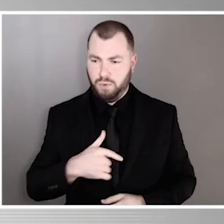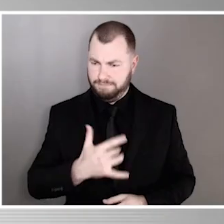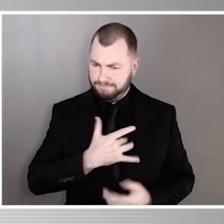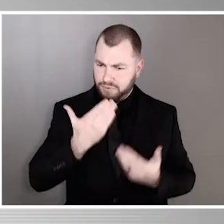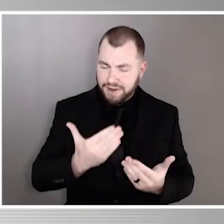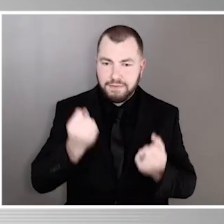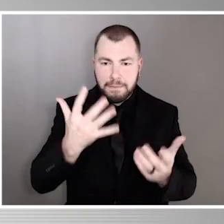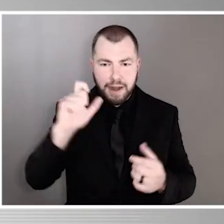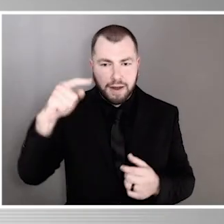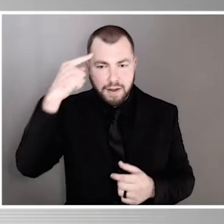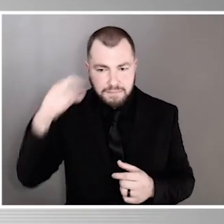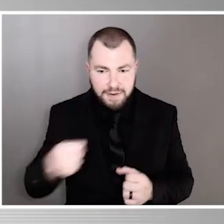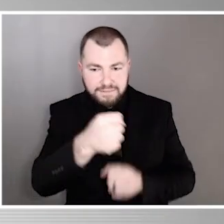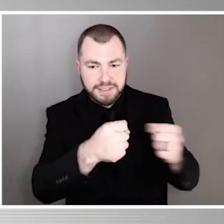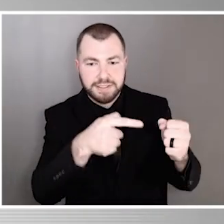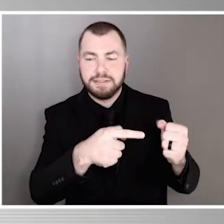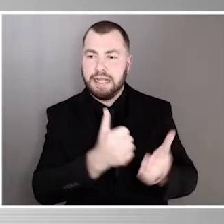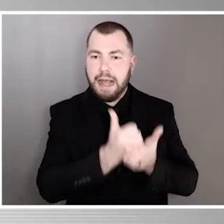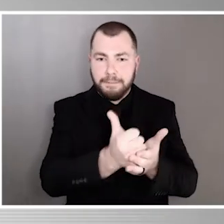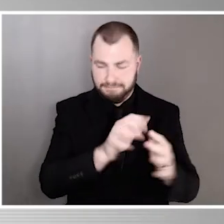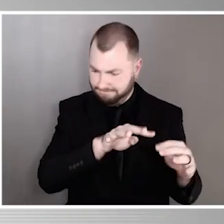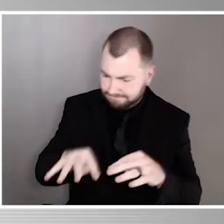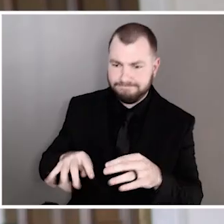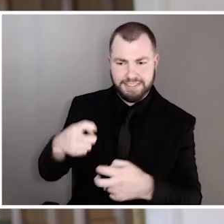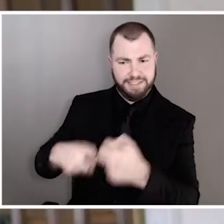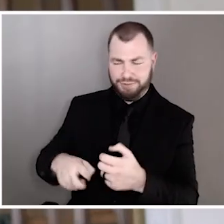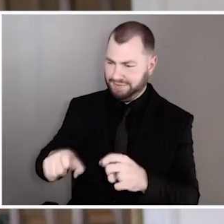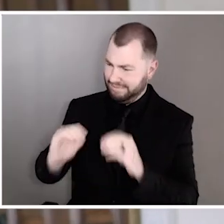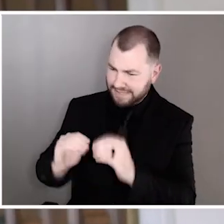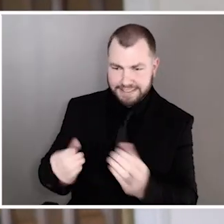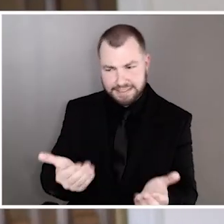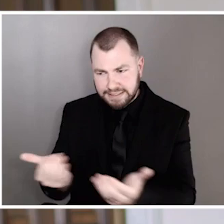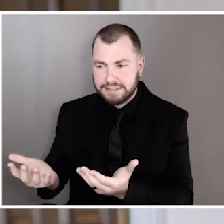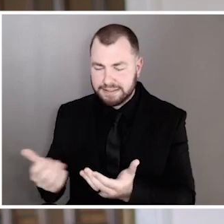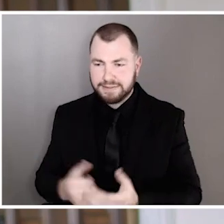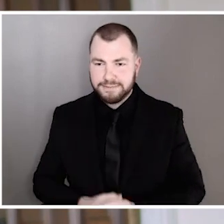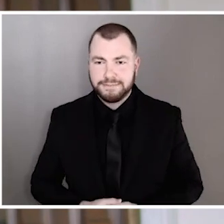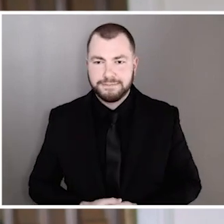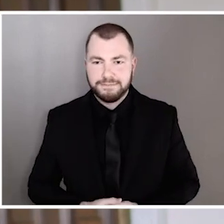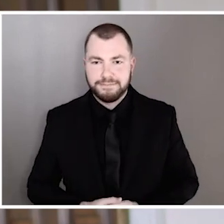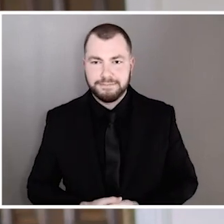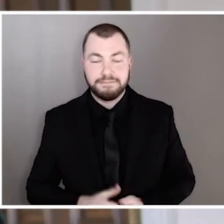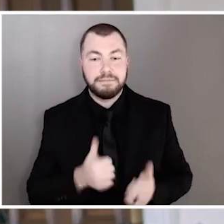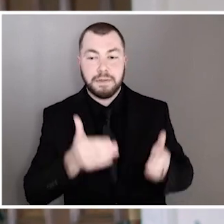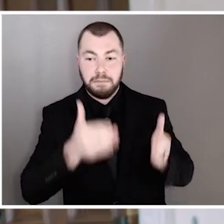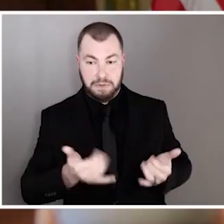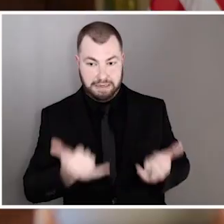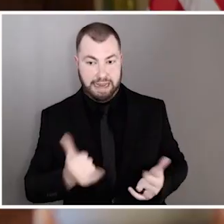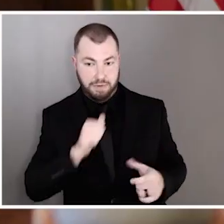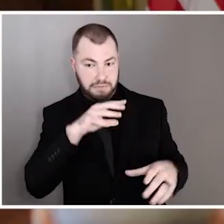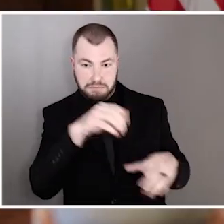grateful for many public officials who are helping to shed light on these issues. Anybody who is not part of